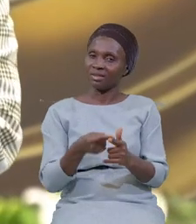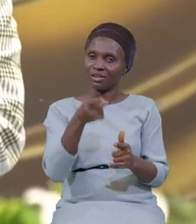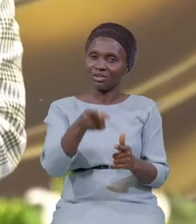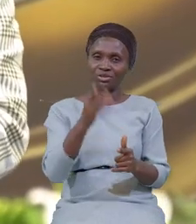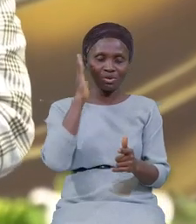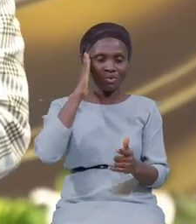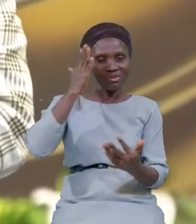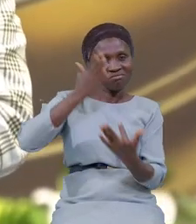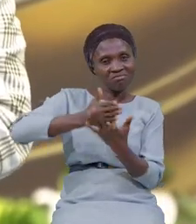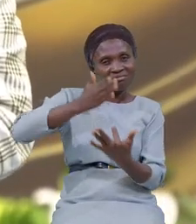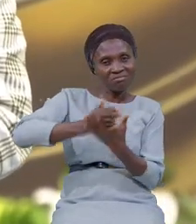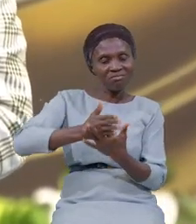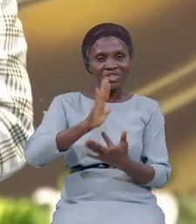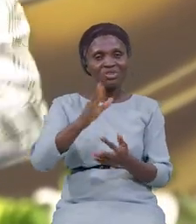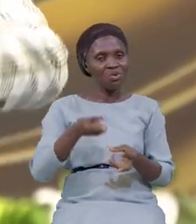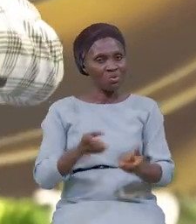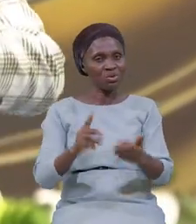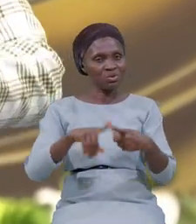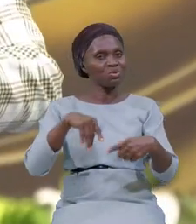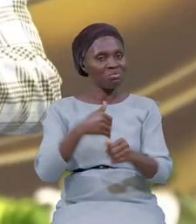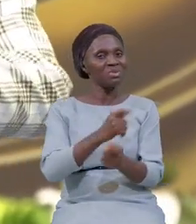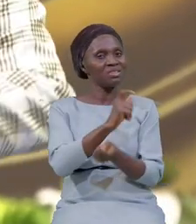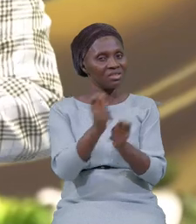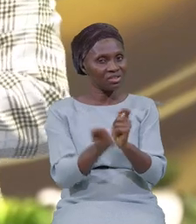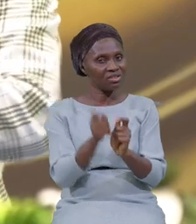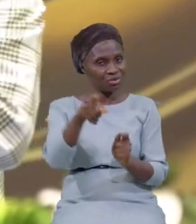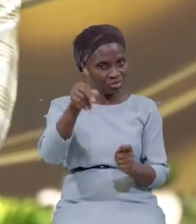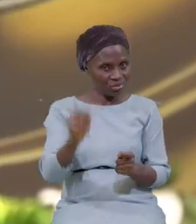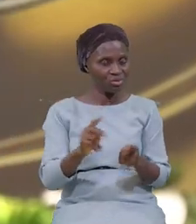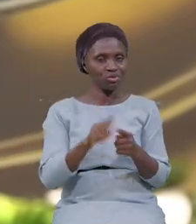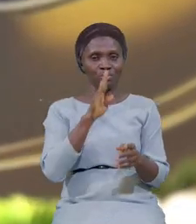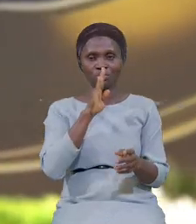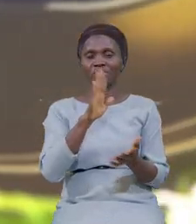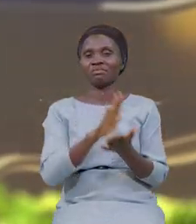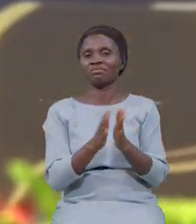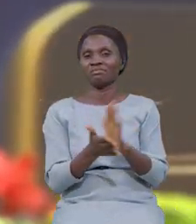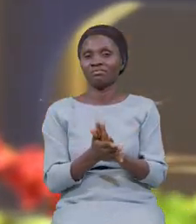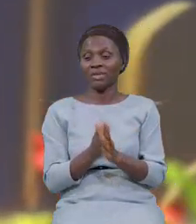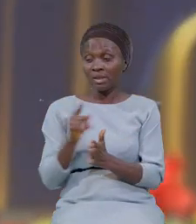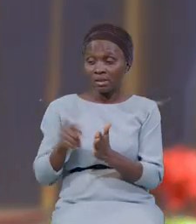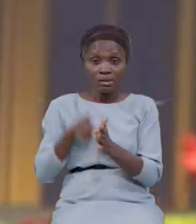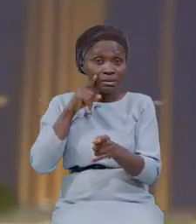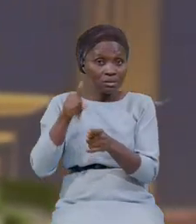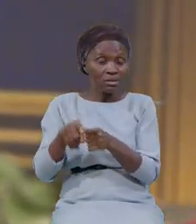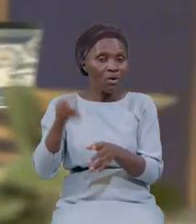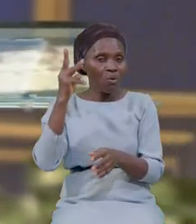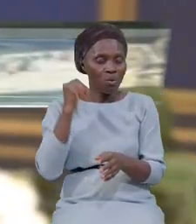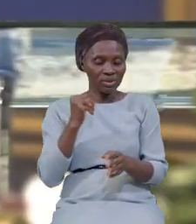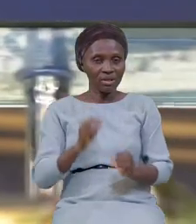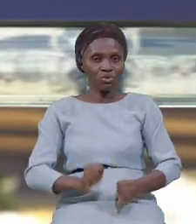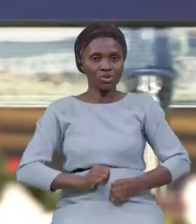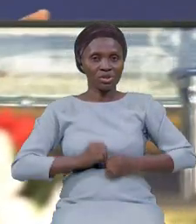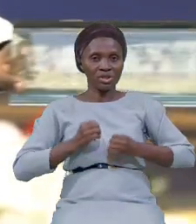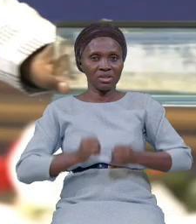to making the change you ought to make. This sister was emotionally